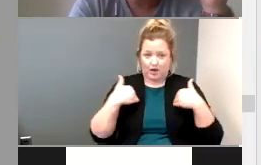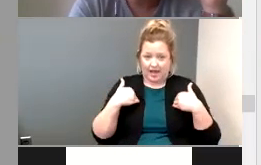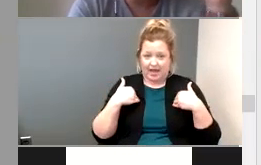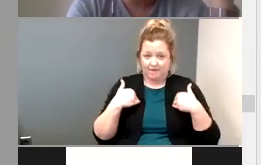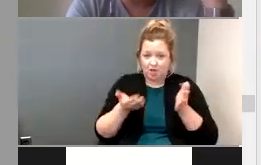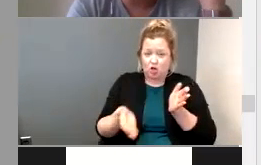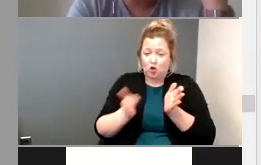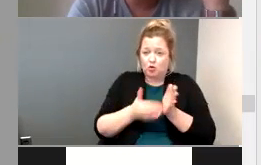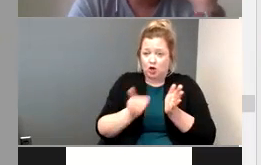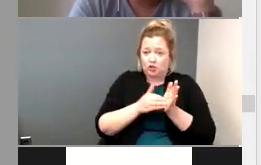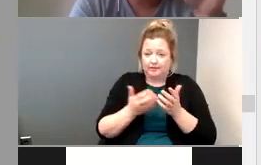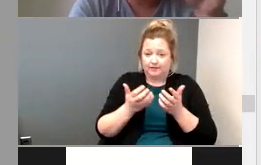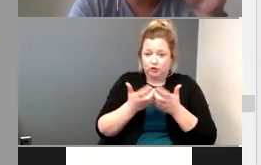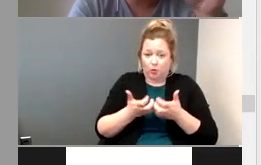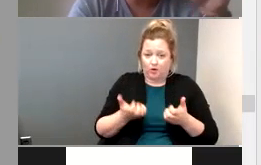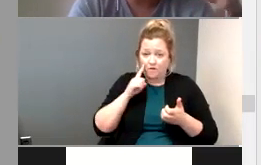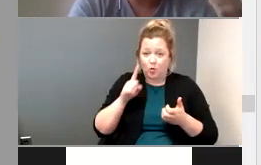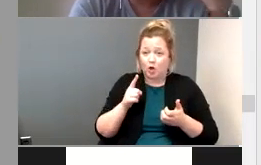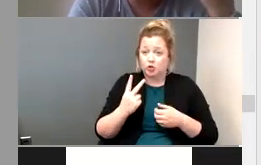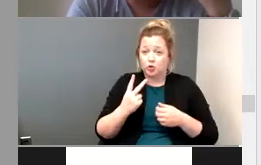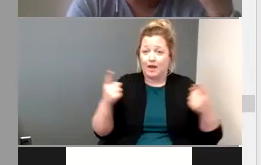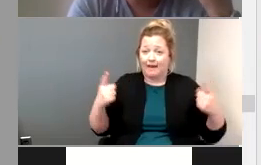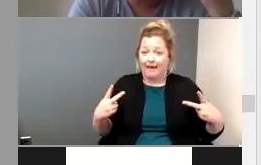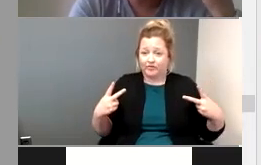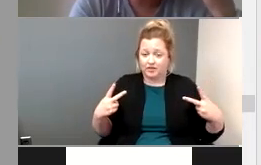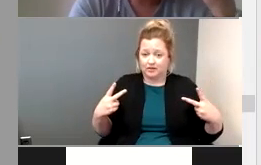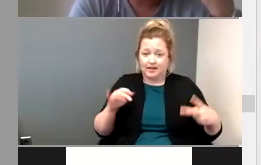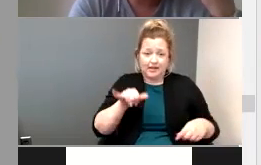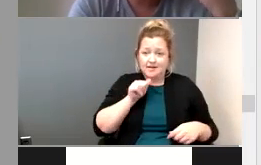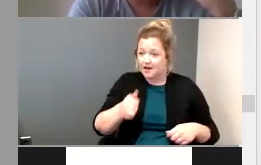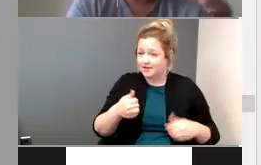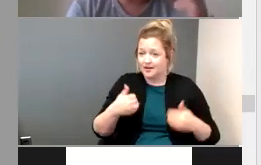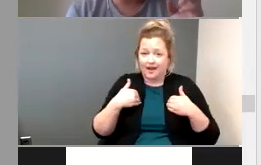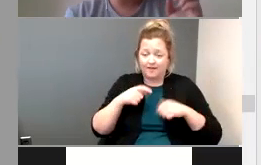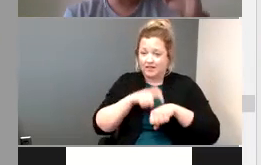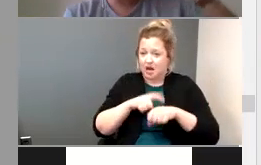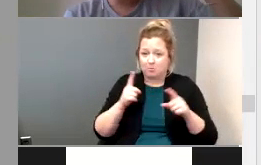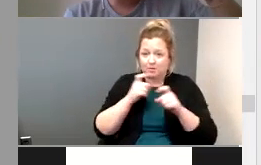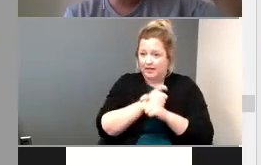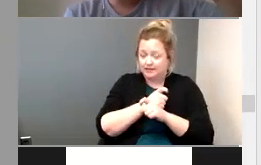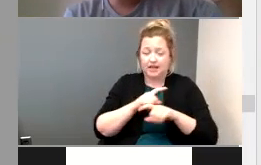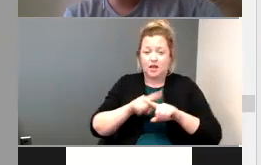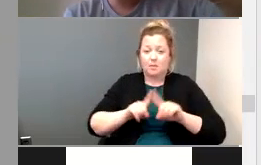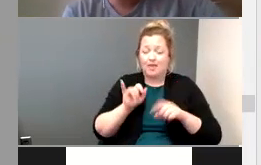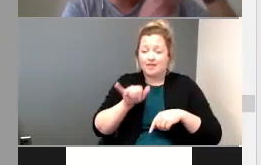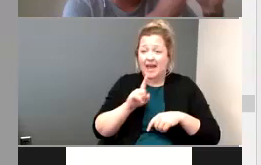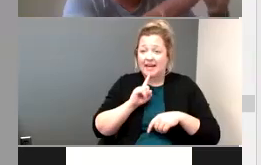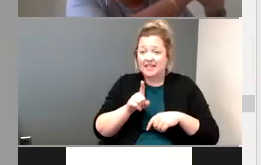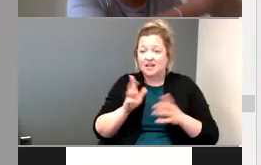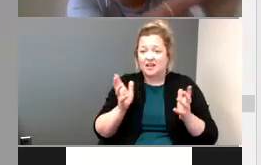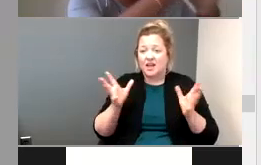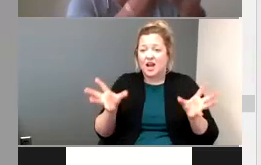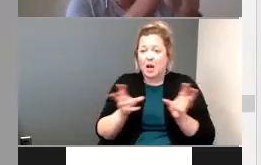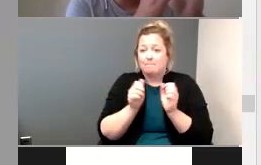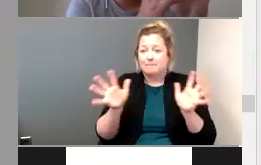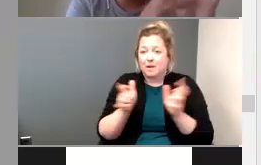sort the two halves. Now this does not have a time complexity, but this is essentially the combined time complexity of sorting